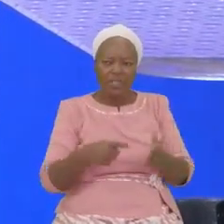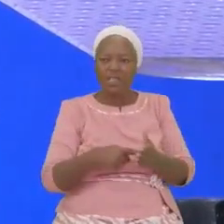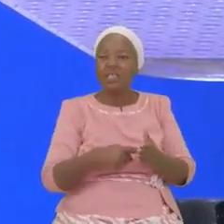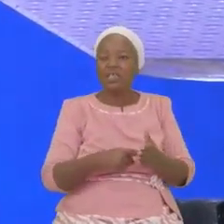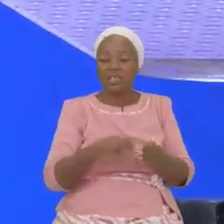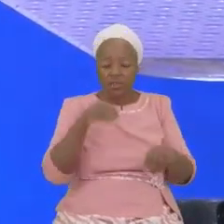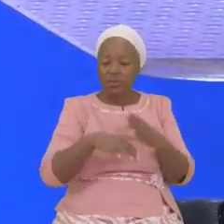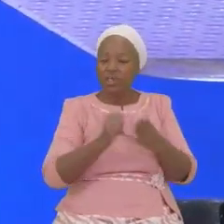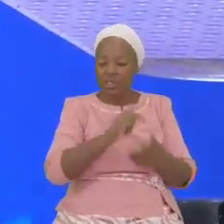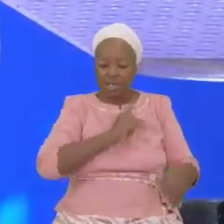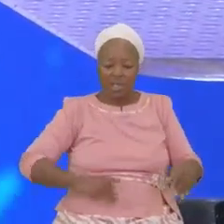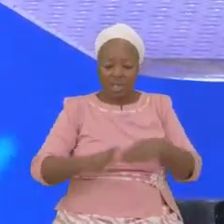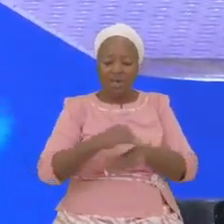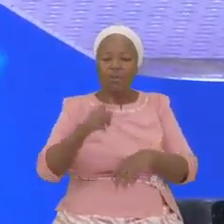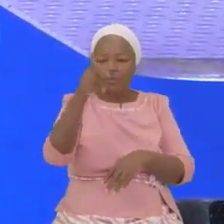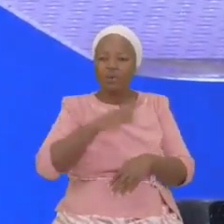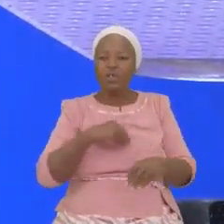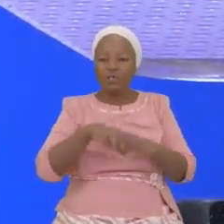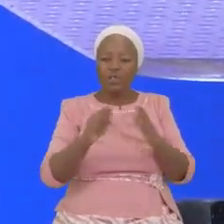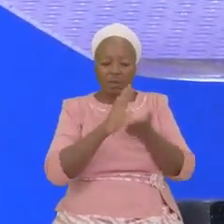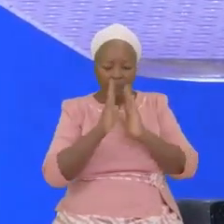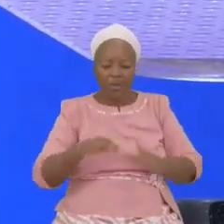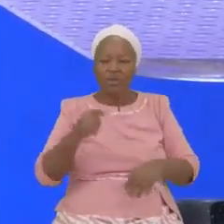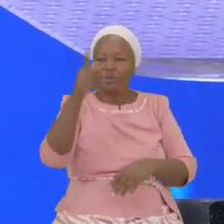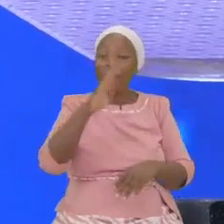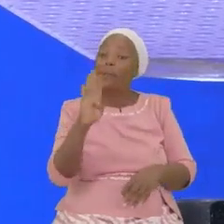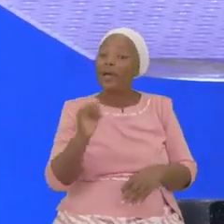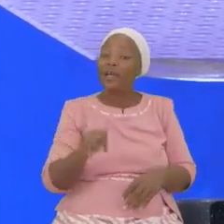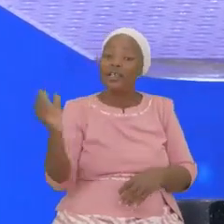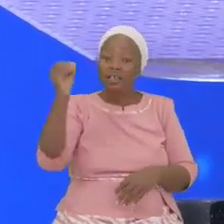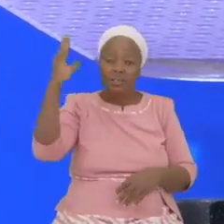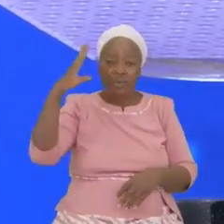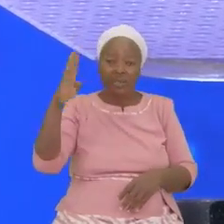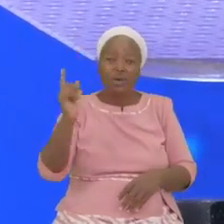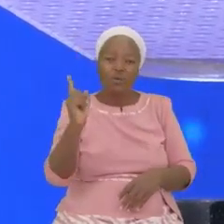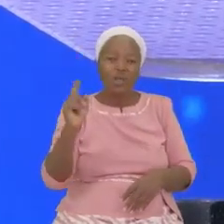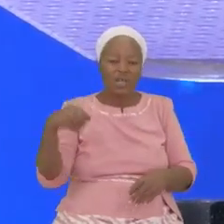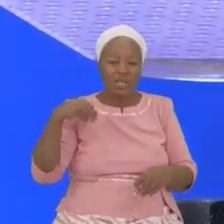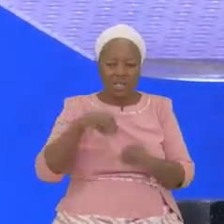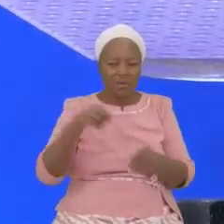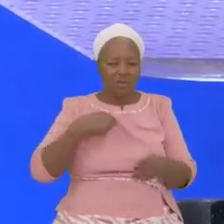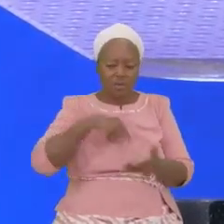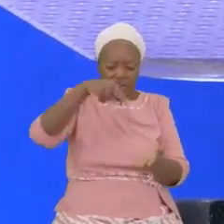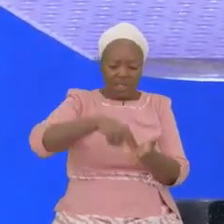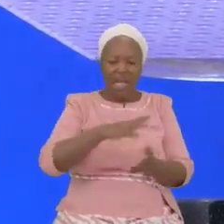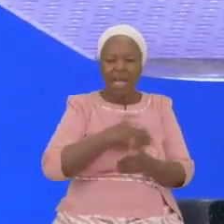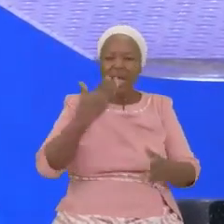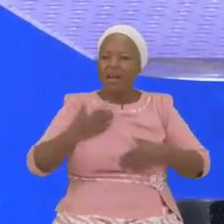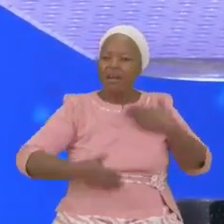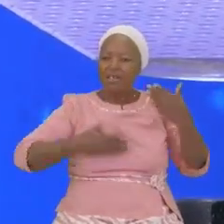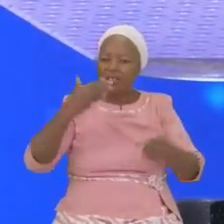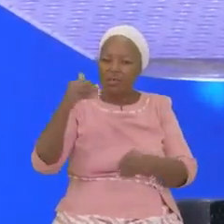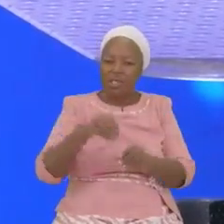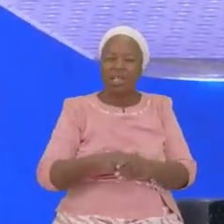access into the peace of God by grace, wherein we stand and rejoice